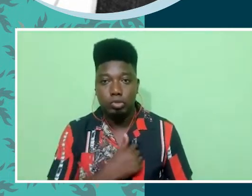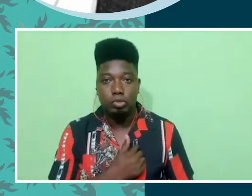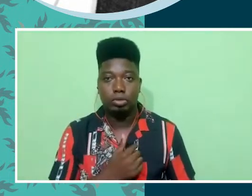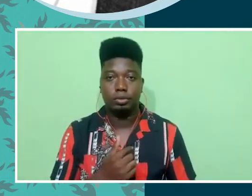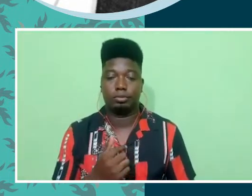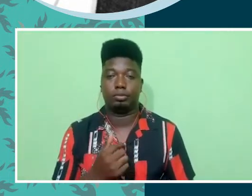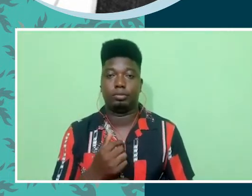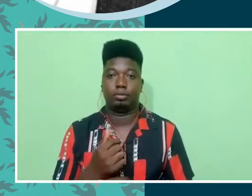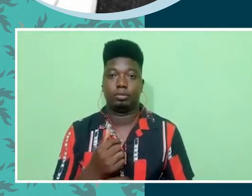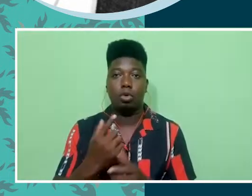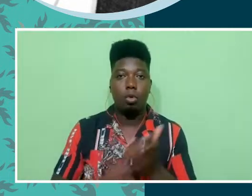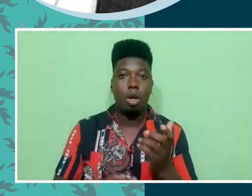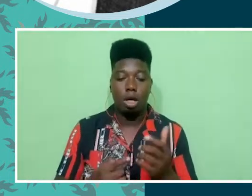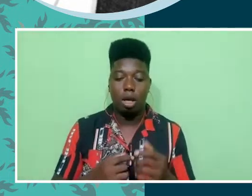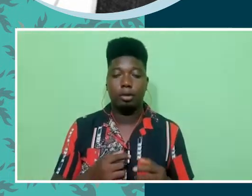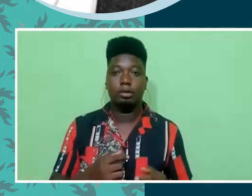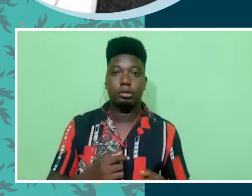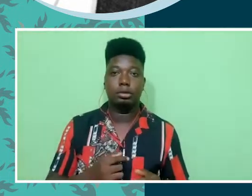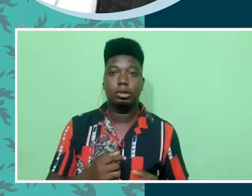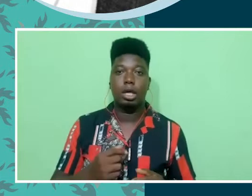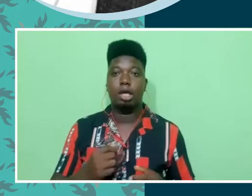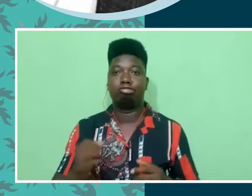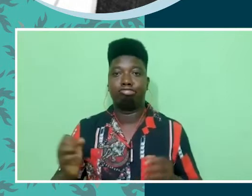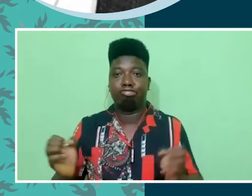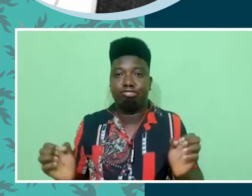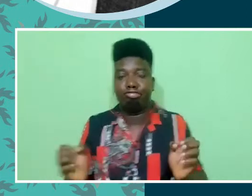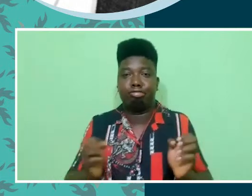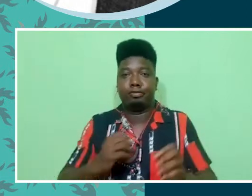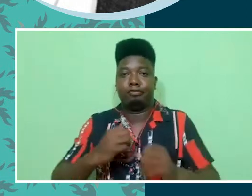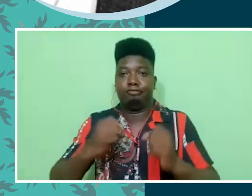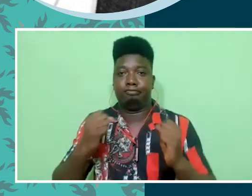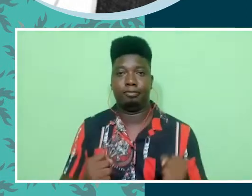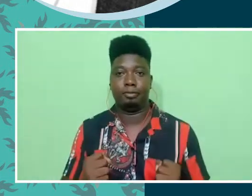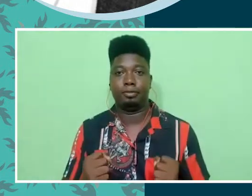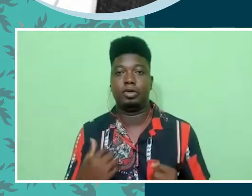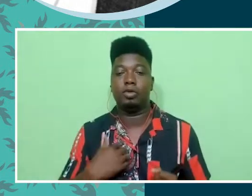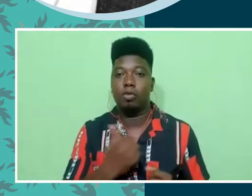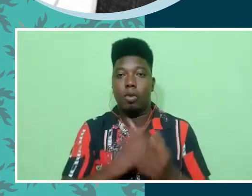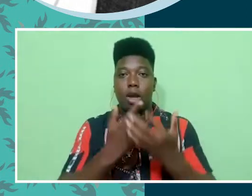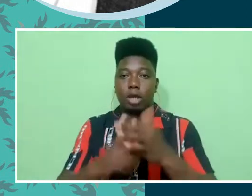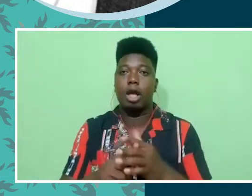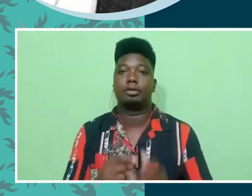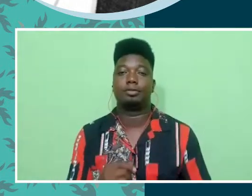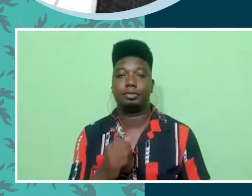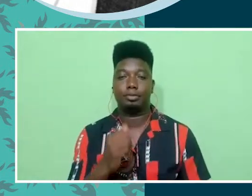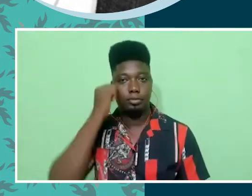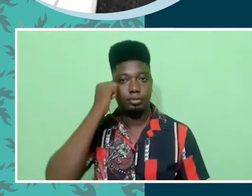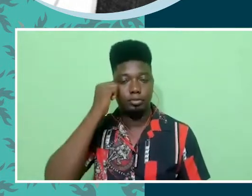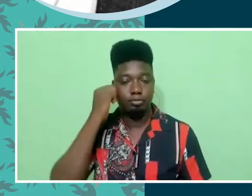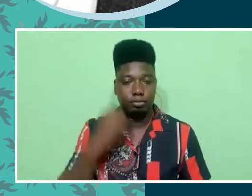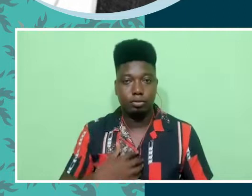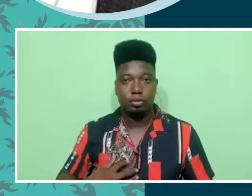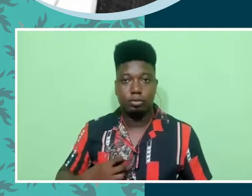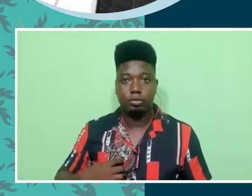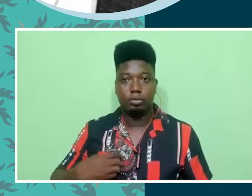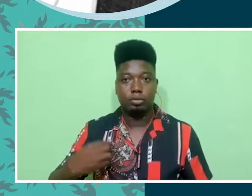or the energy or the culture of an organization is. But we started naming that. A lot of our anti-racist evolution took place